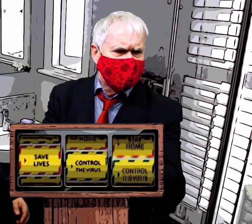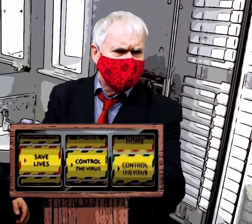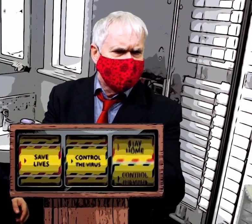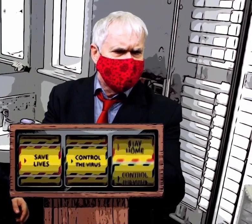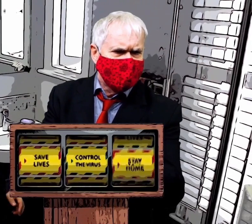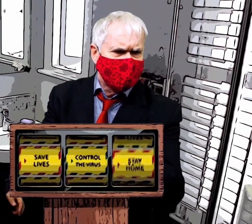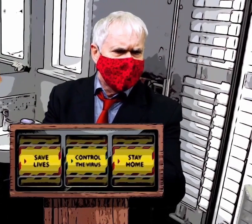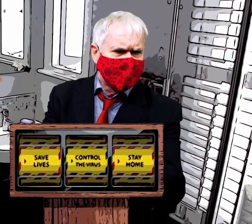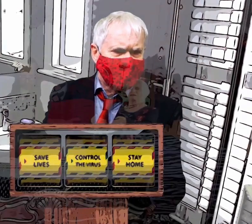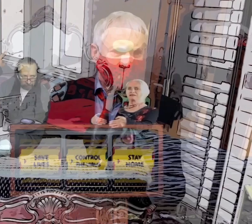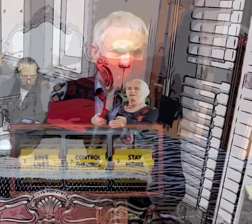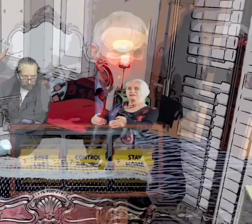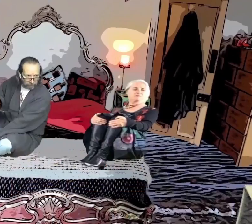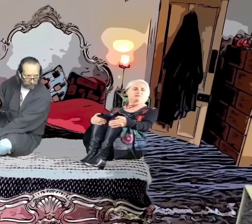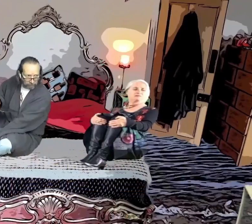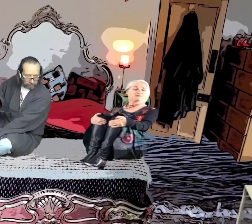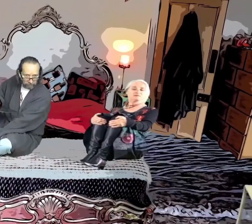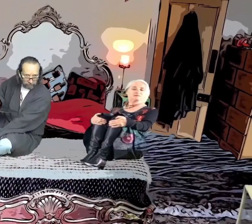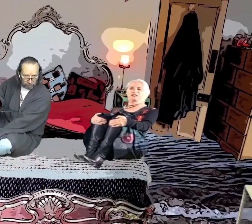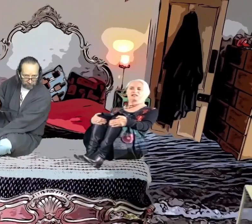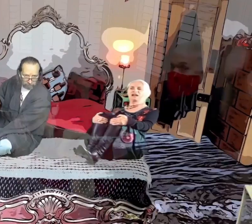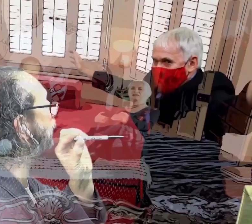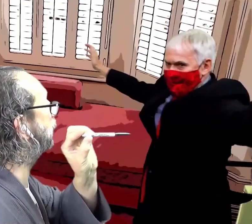chief medical officer here in England, and he.